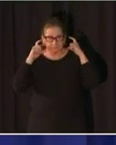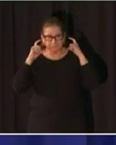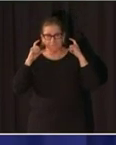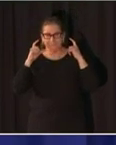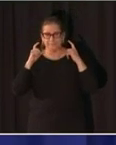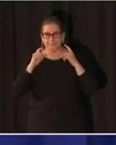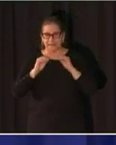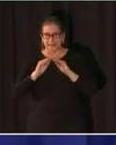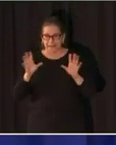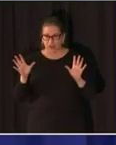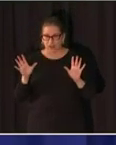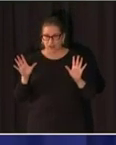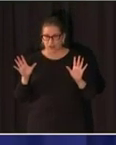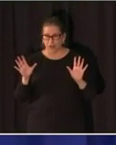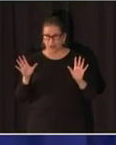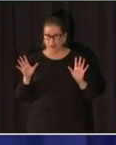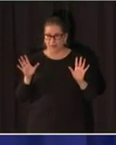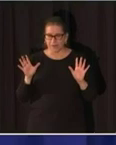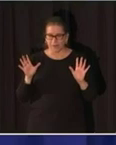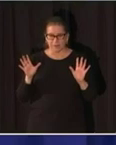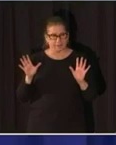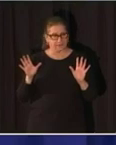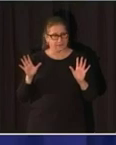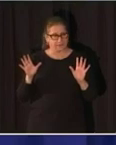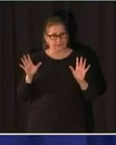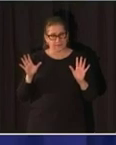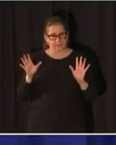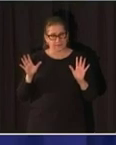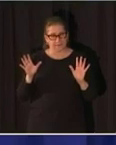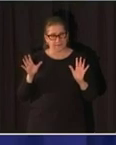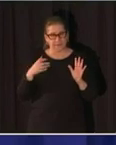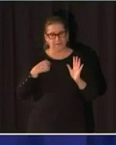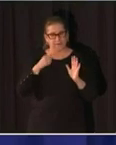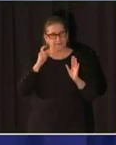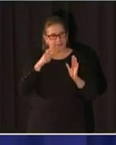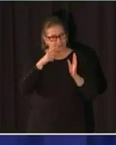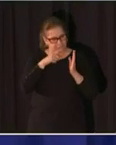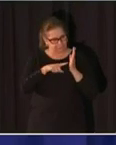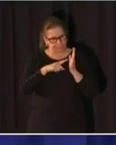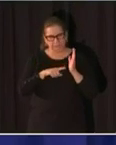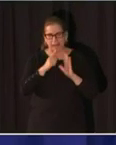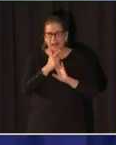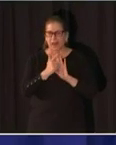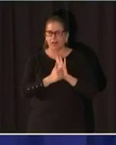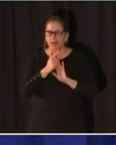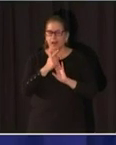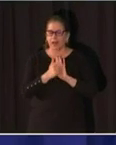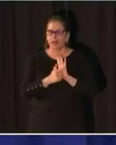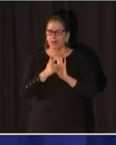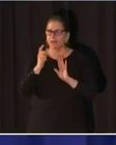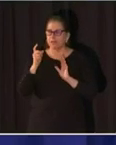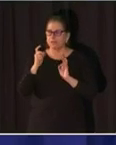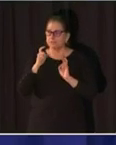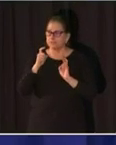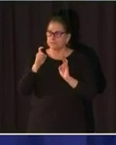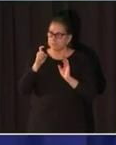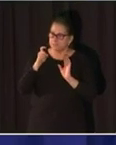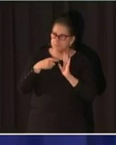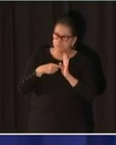correct and in line with all of our laws. So let me provide some clarifying information. But